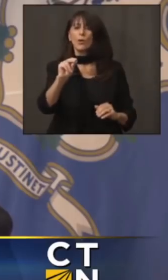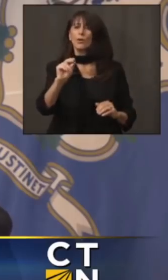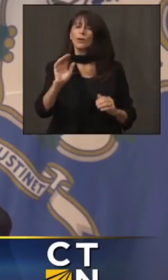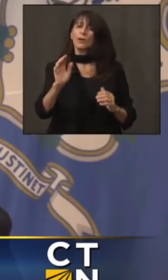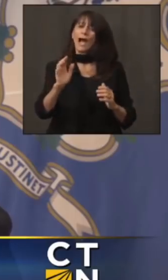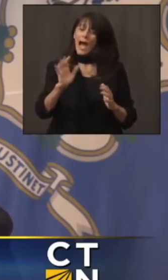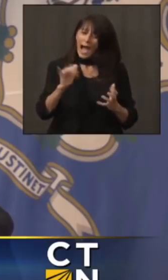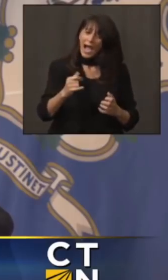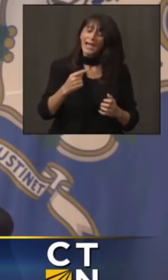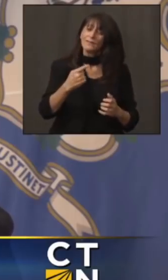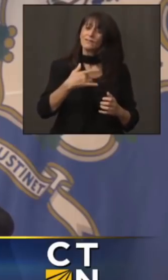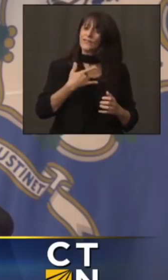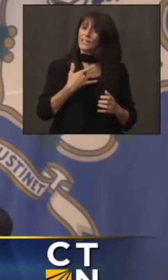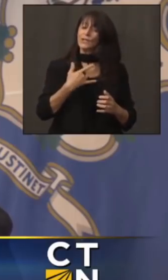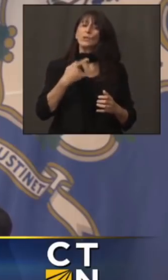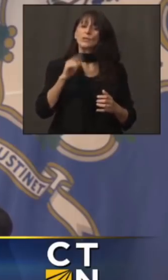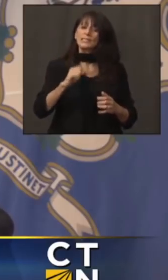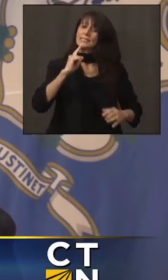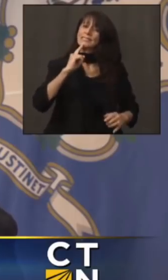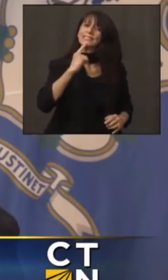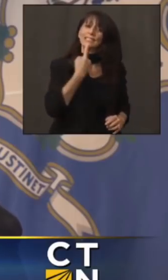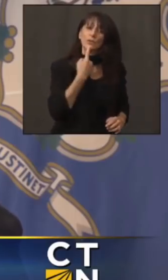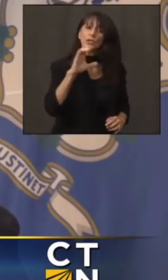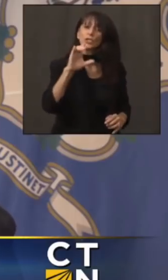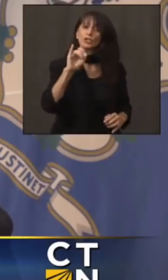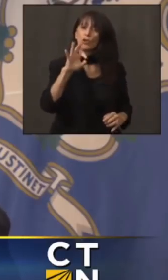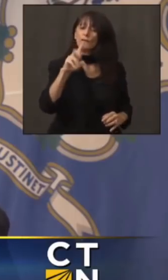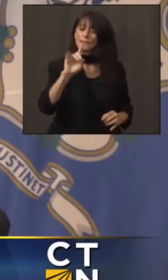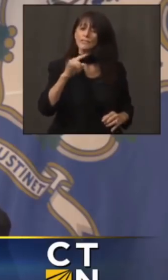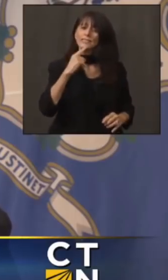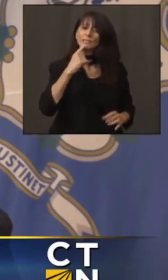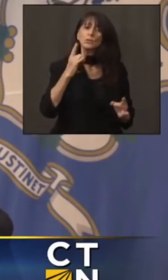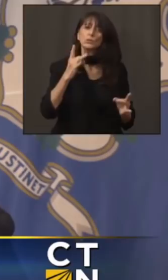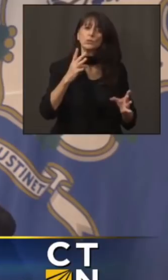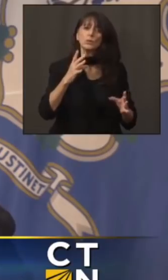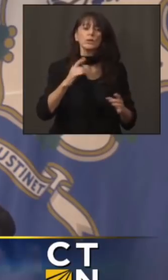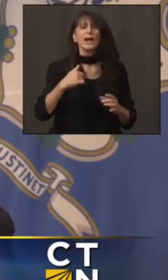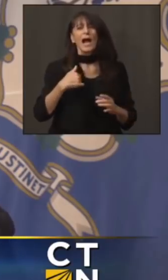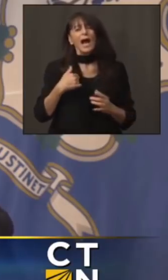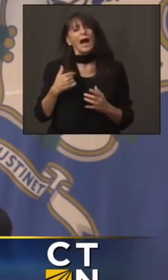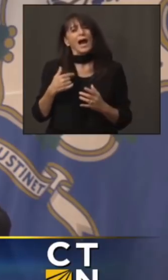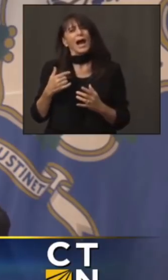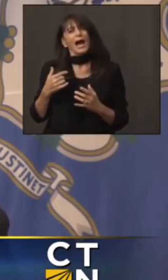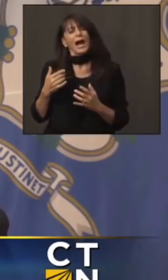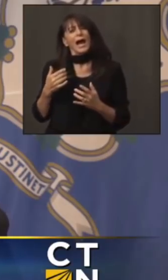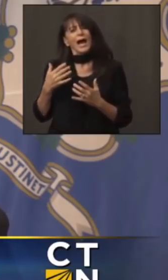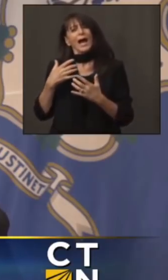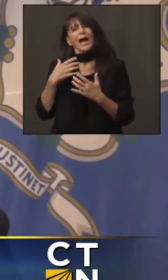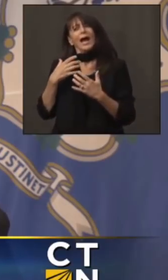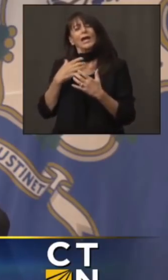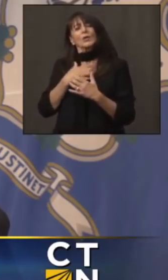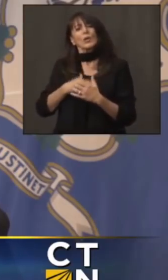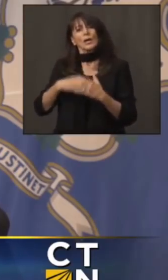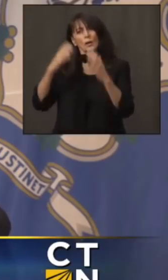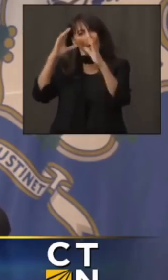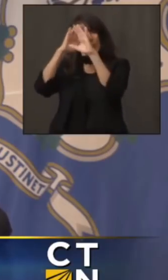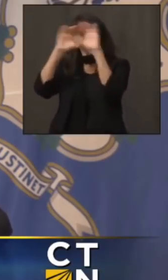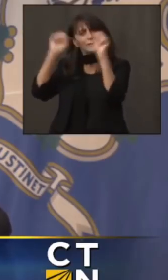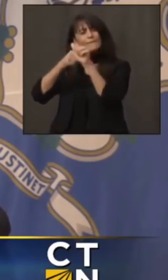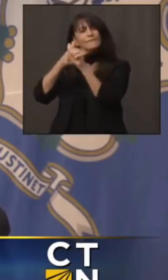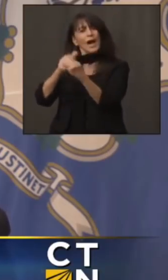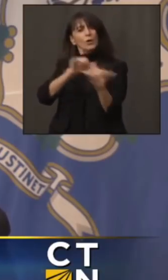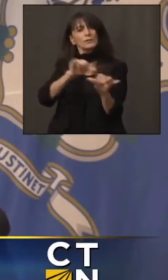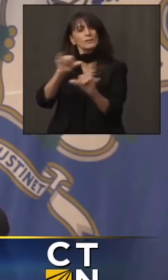this seriously and lead by example with some failings. I'd like to think that the president, those around them, can do the same thing. Put